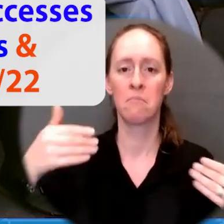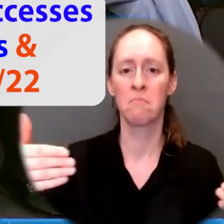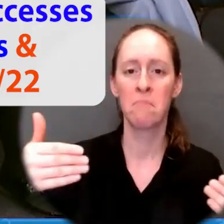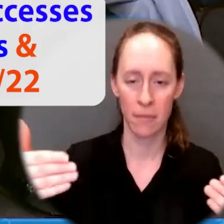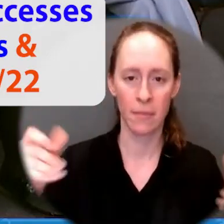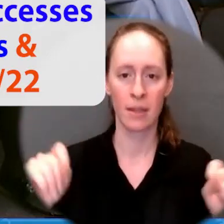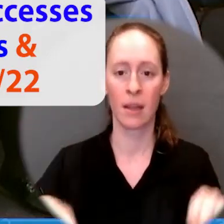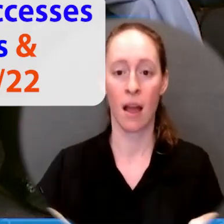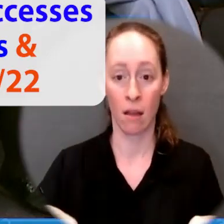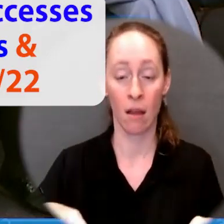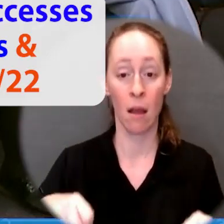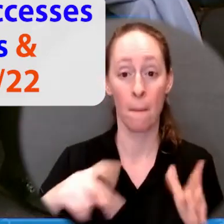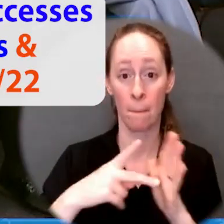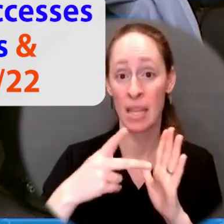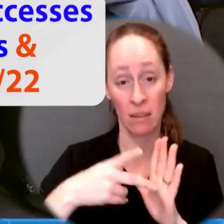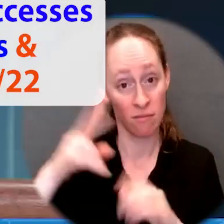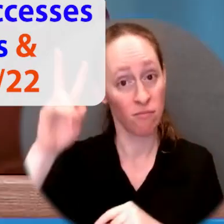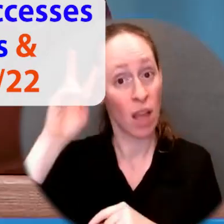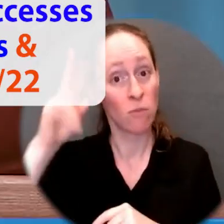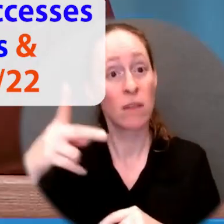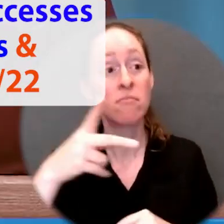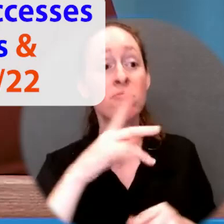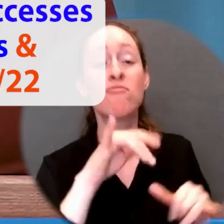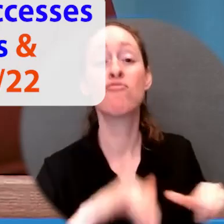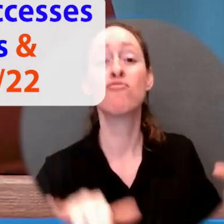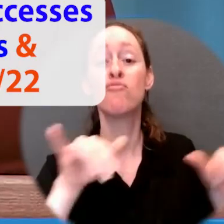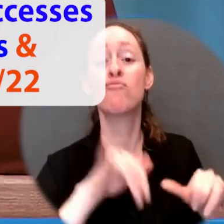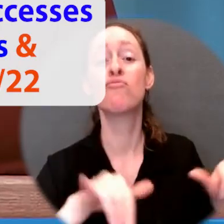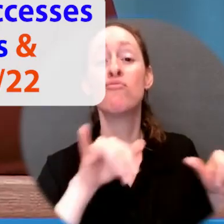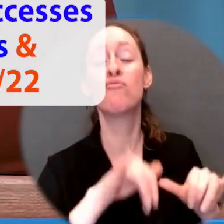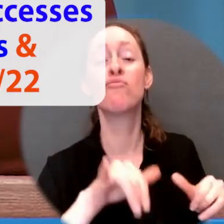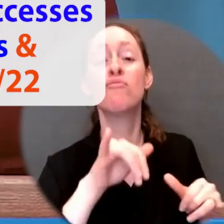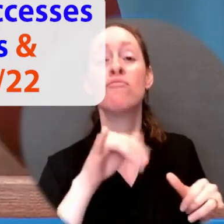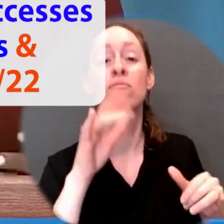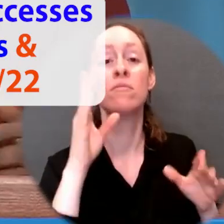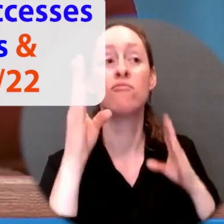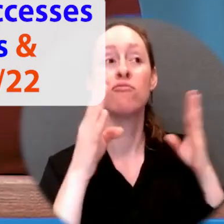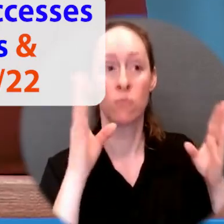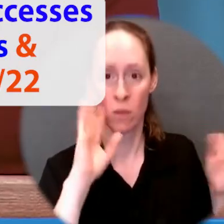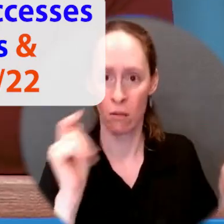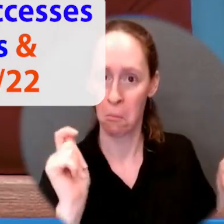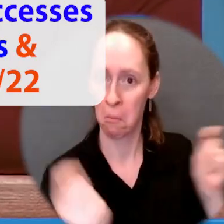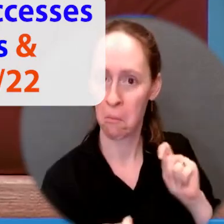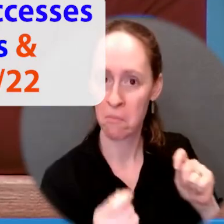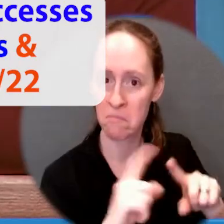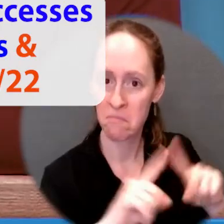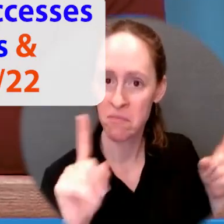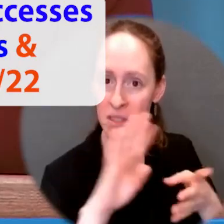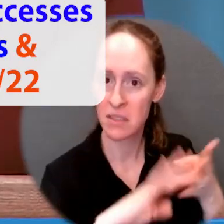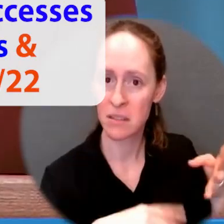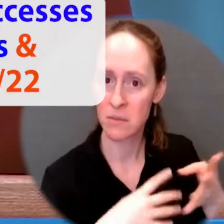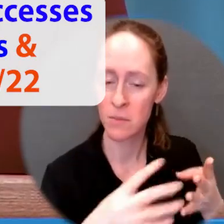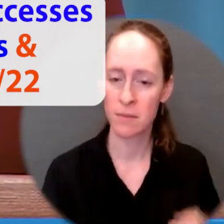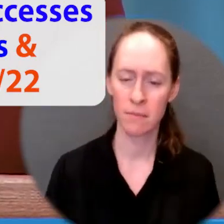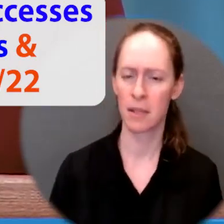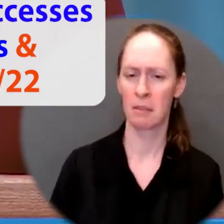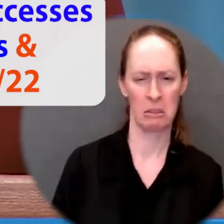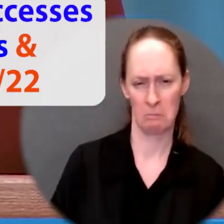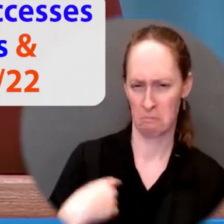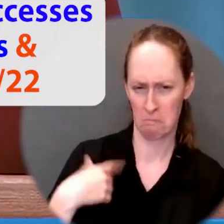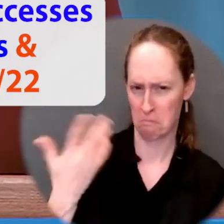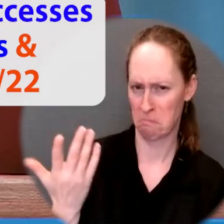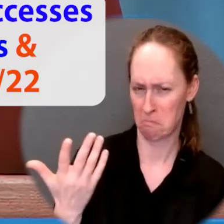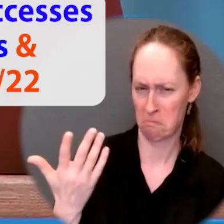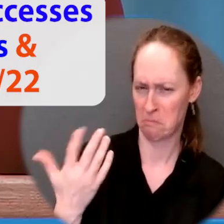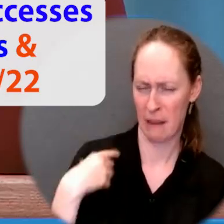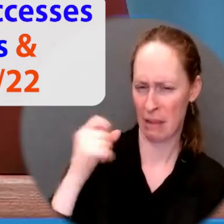schedule at all? I mean, I don't believe so, no. Yeah. I would reach out to her team specifically, but I don't